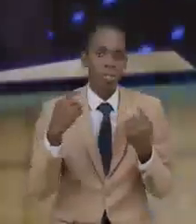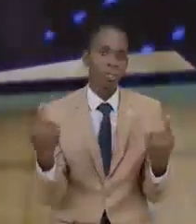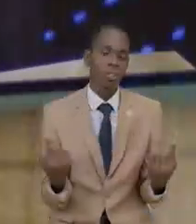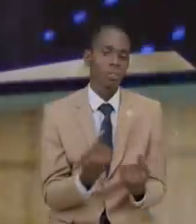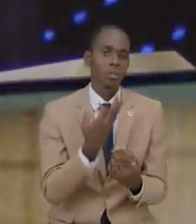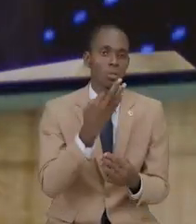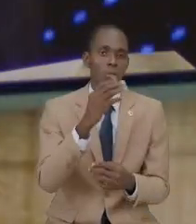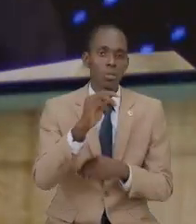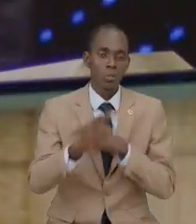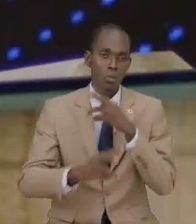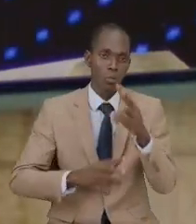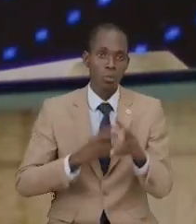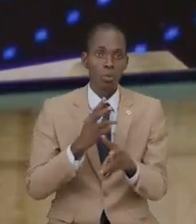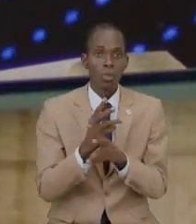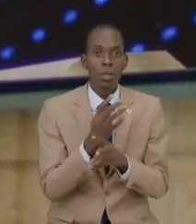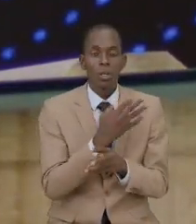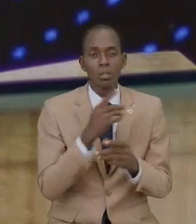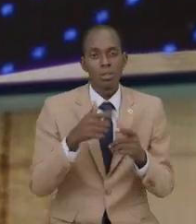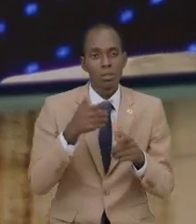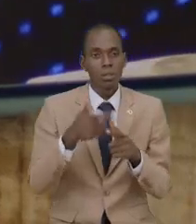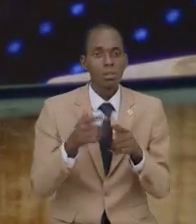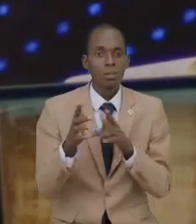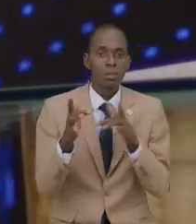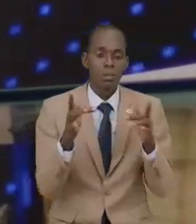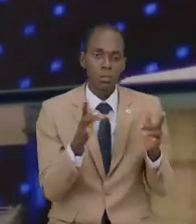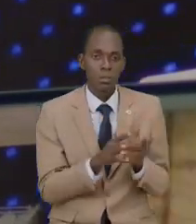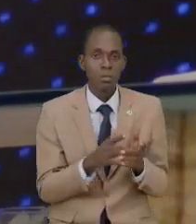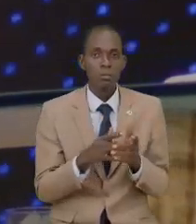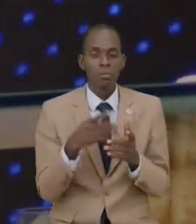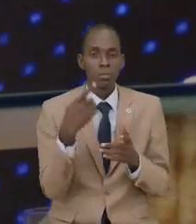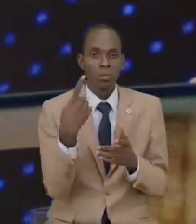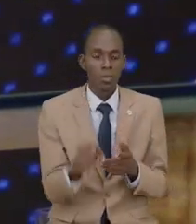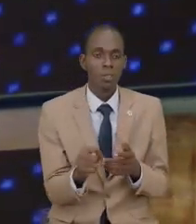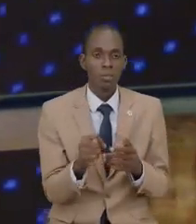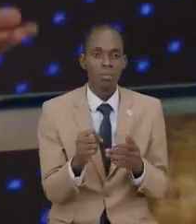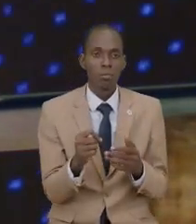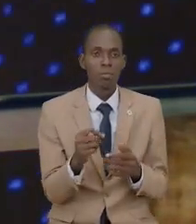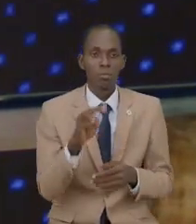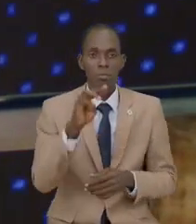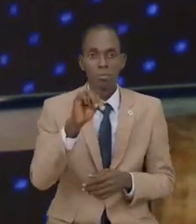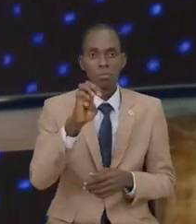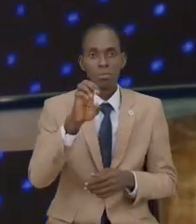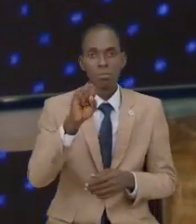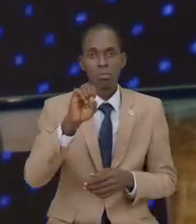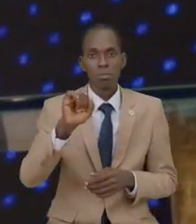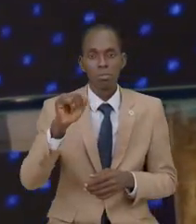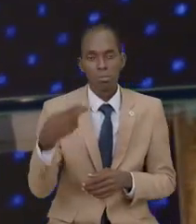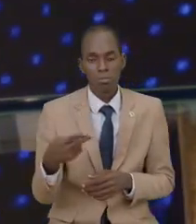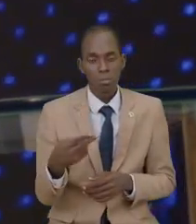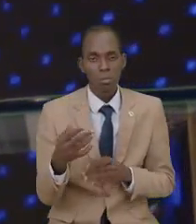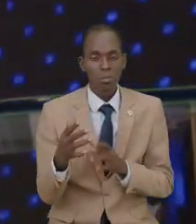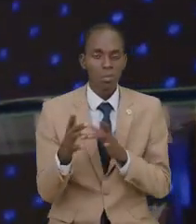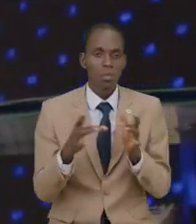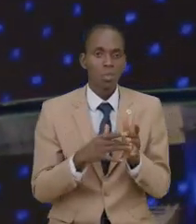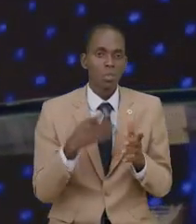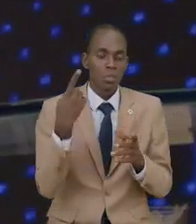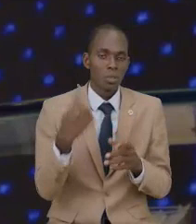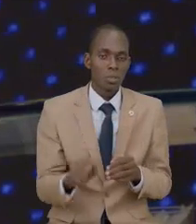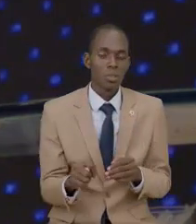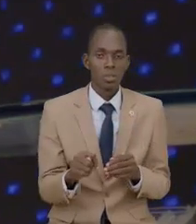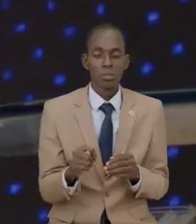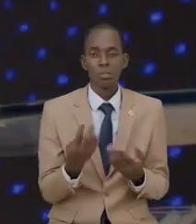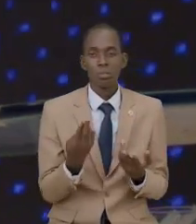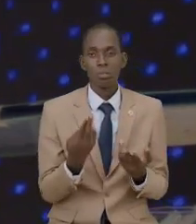the world. And then Jesus the Messiah, Jesus the righteous, Jesus the